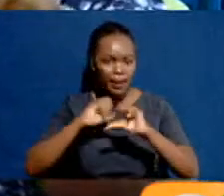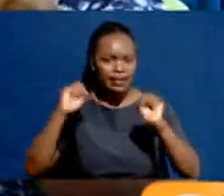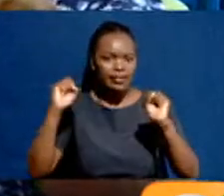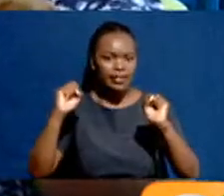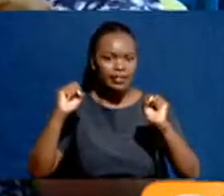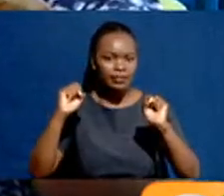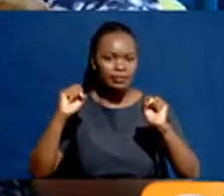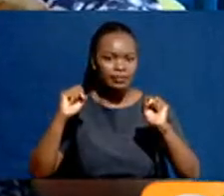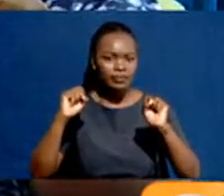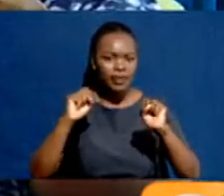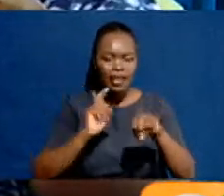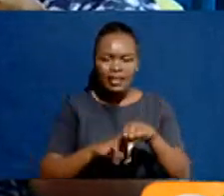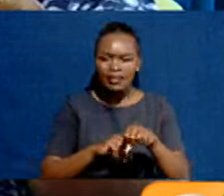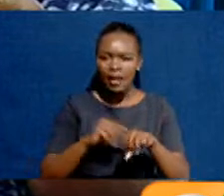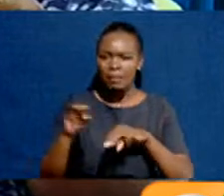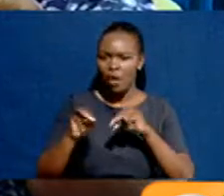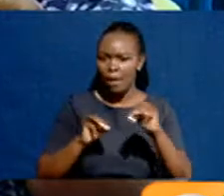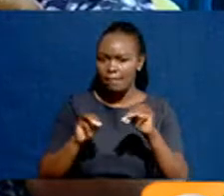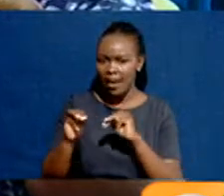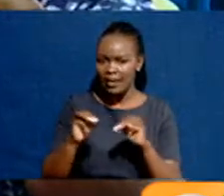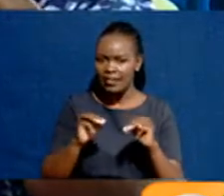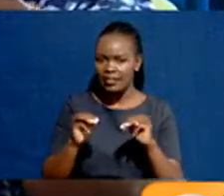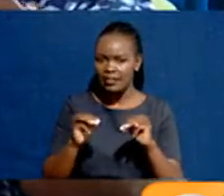assisting him in the management of the affairs of this country,